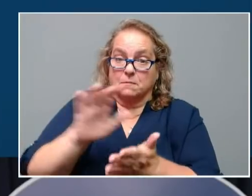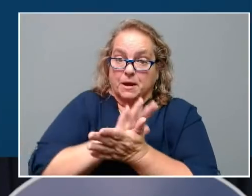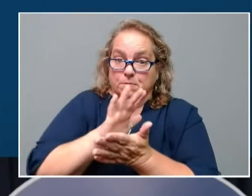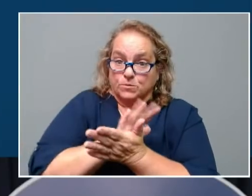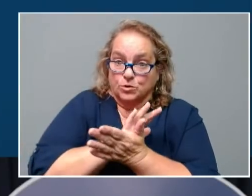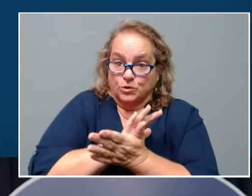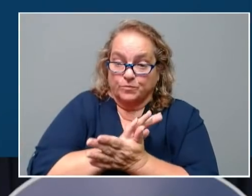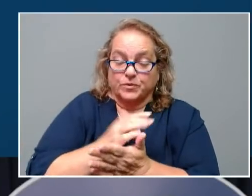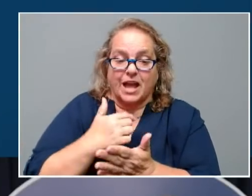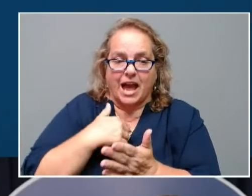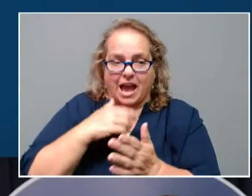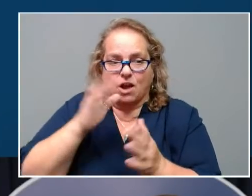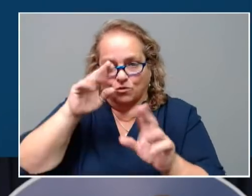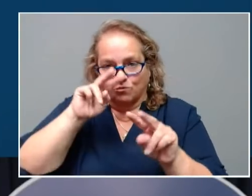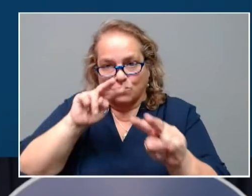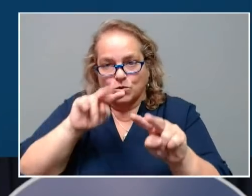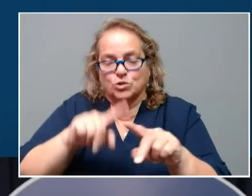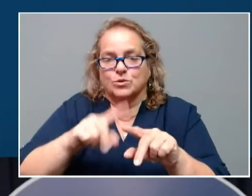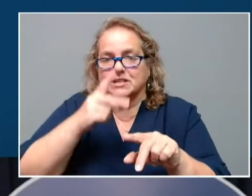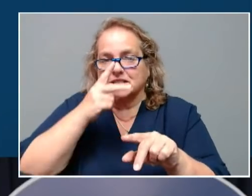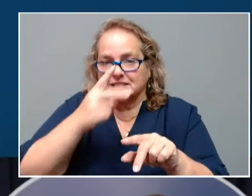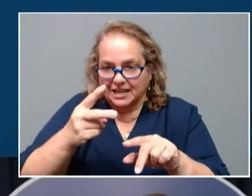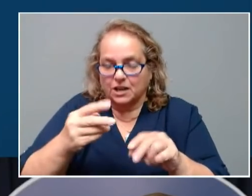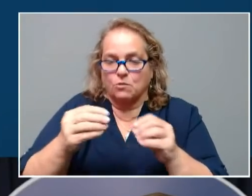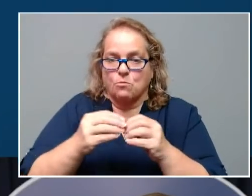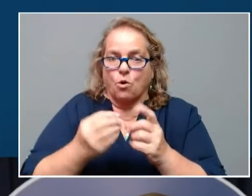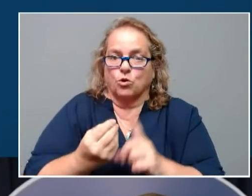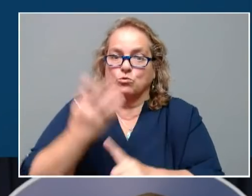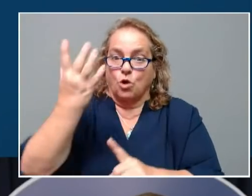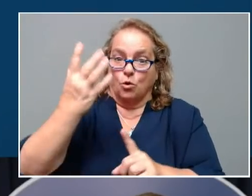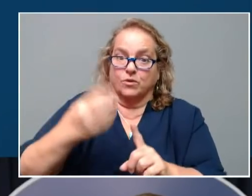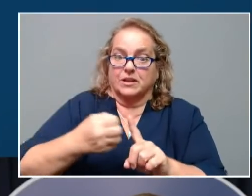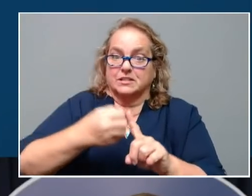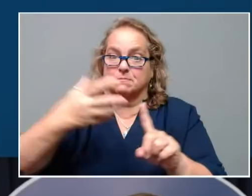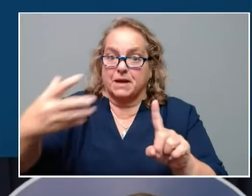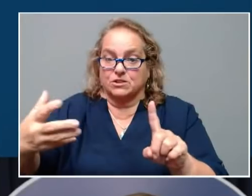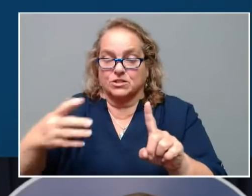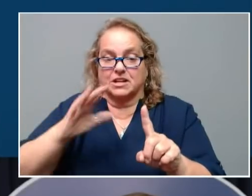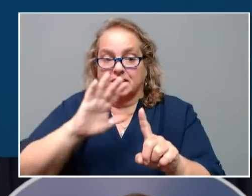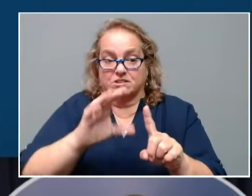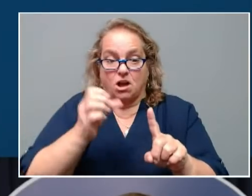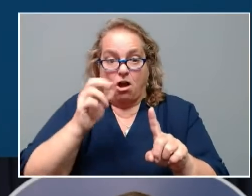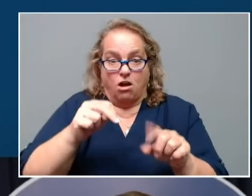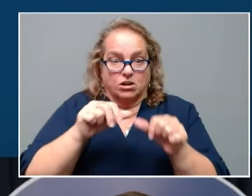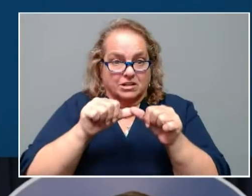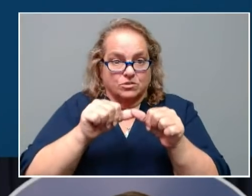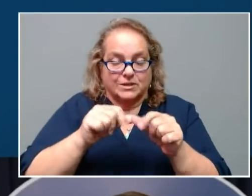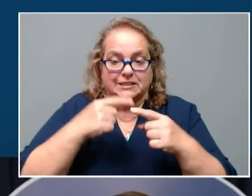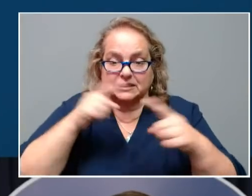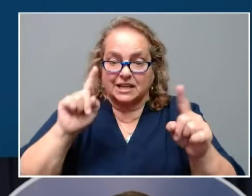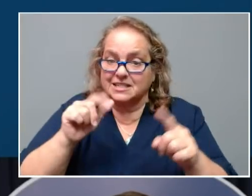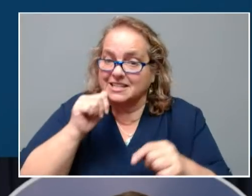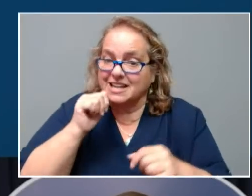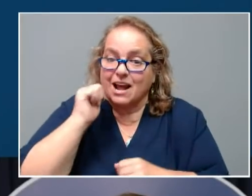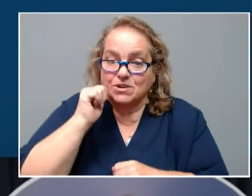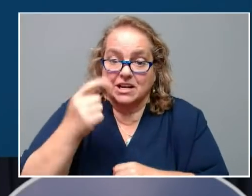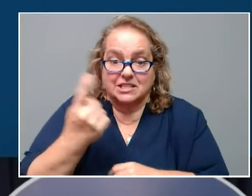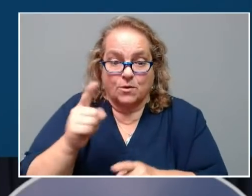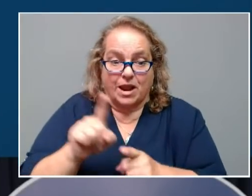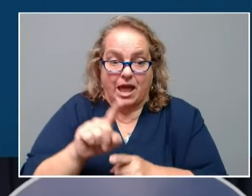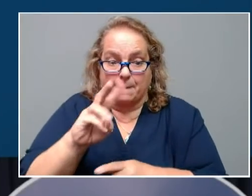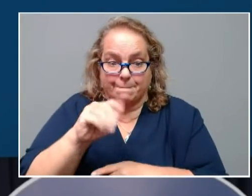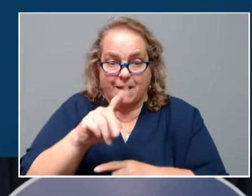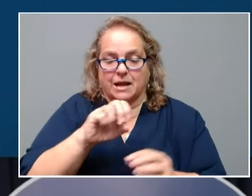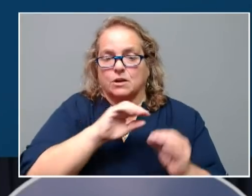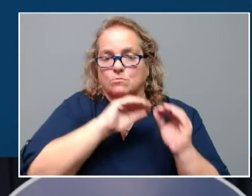as Phoenix Paper continues to grow and its ongoing success. And it's not every day we get somebody like Michael moving to Kentucky. So